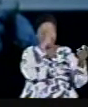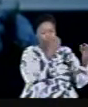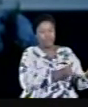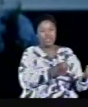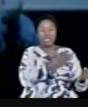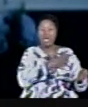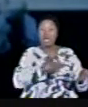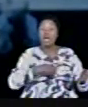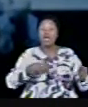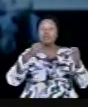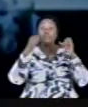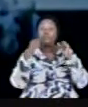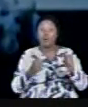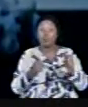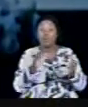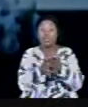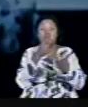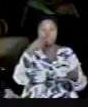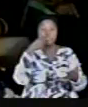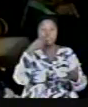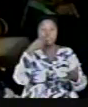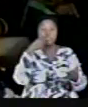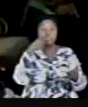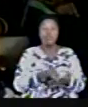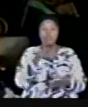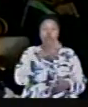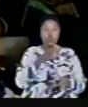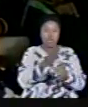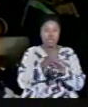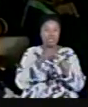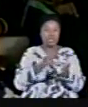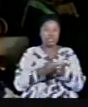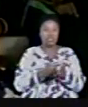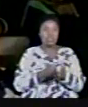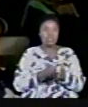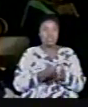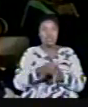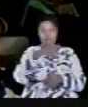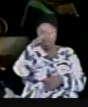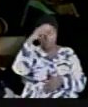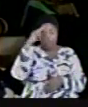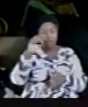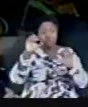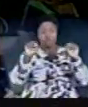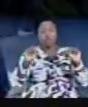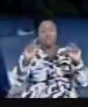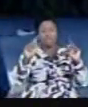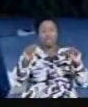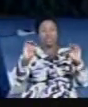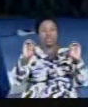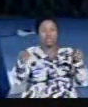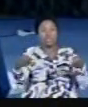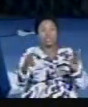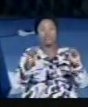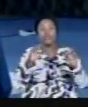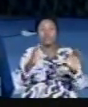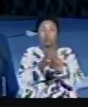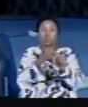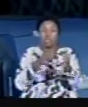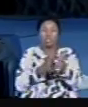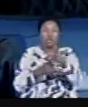proof. He got it. You will get it. Stephen, full of faith and power, did